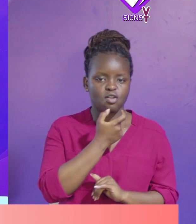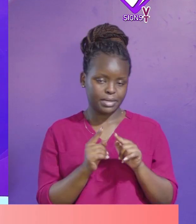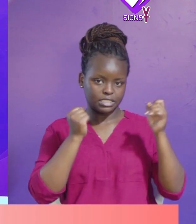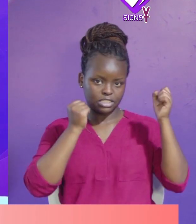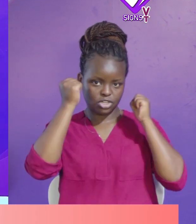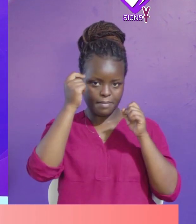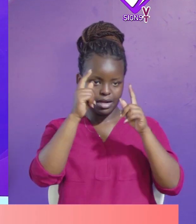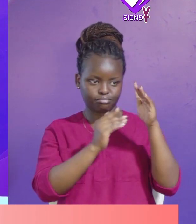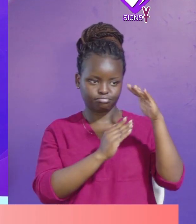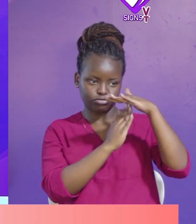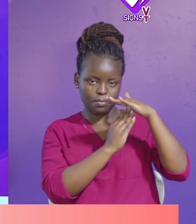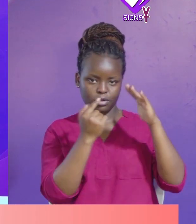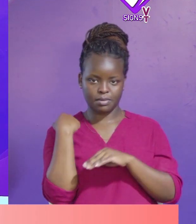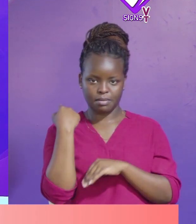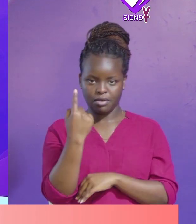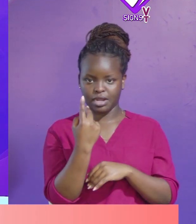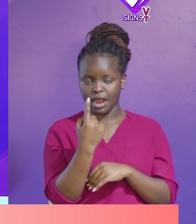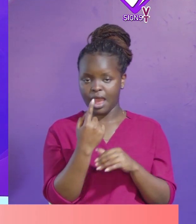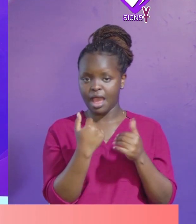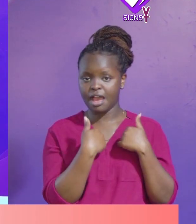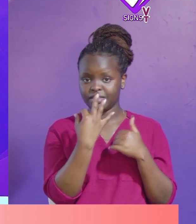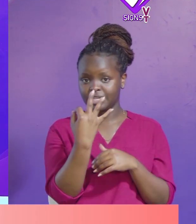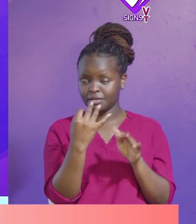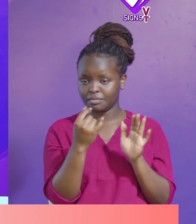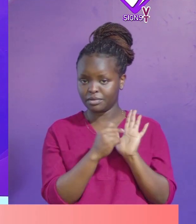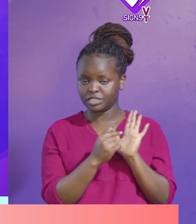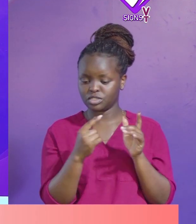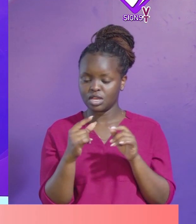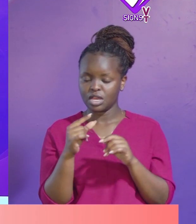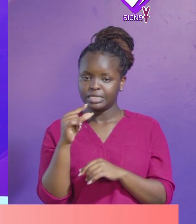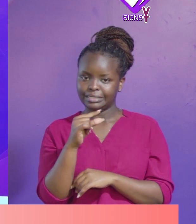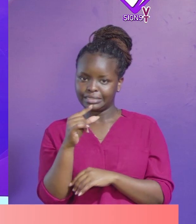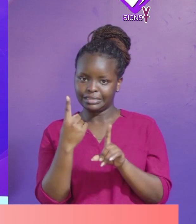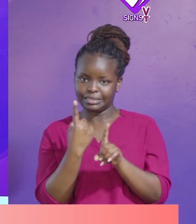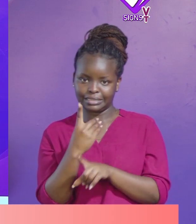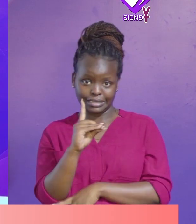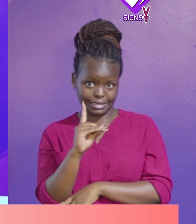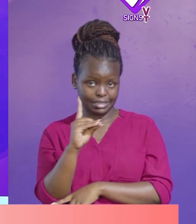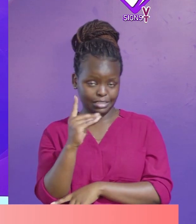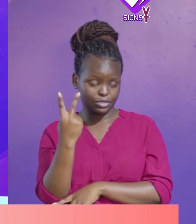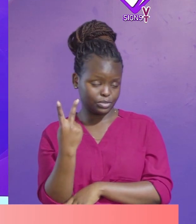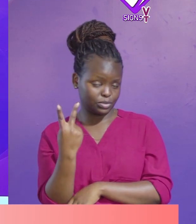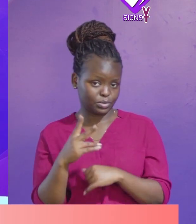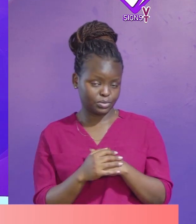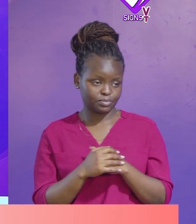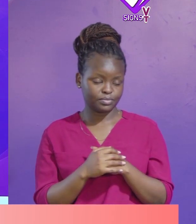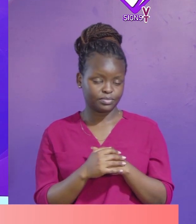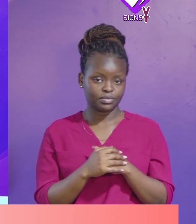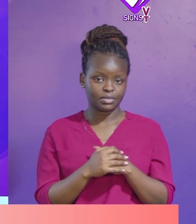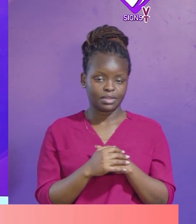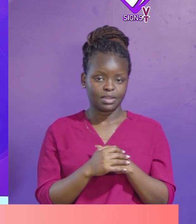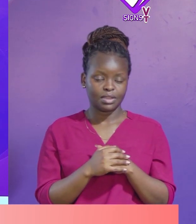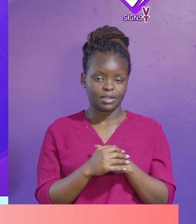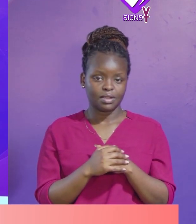together. They are having 3 points, the goal difference of 2. We have KCB coming seconds with 3 points, goal difference